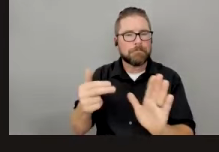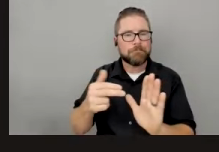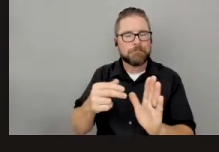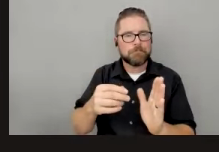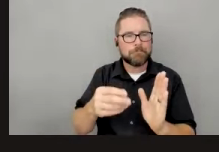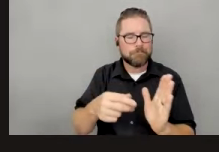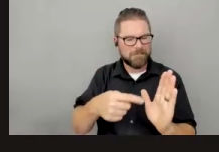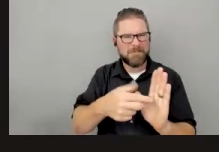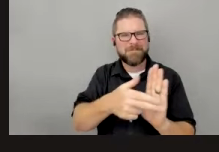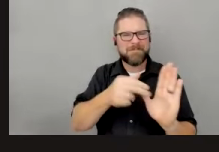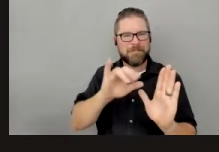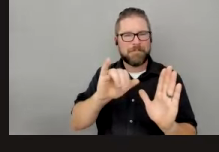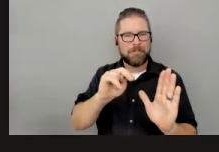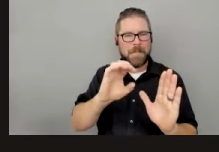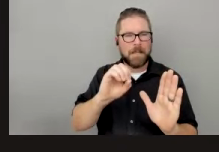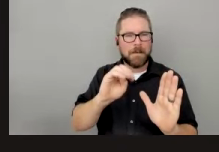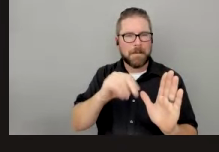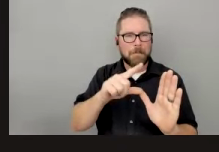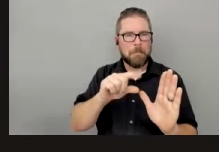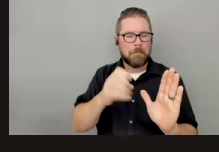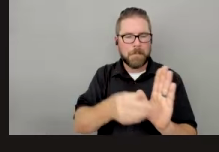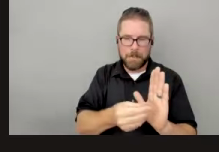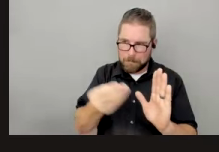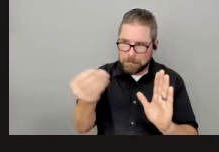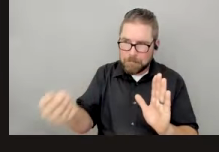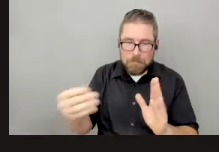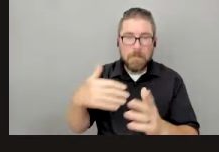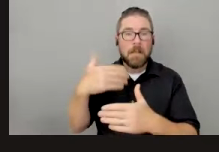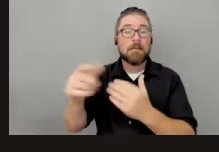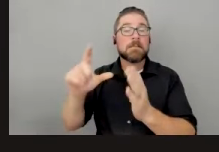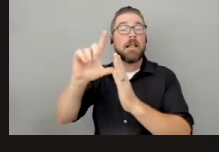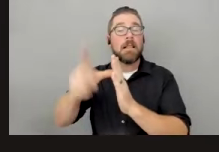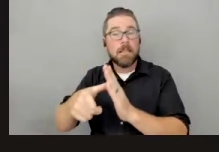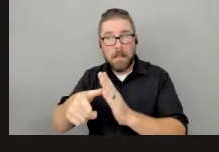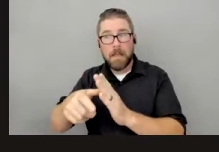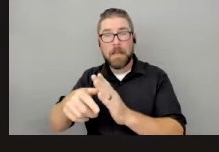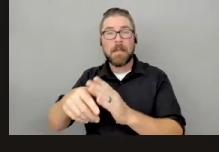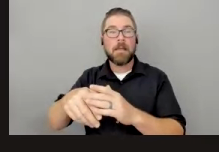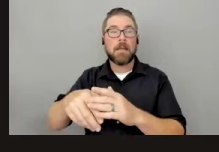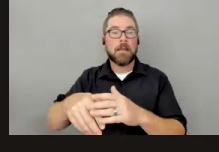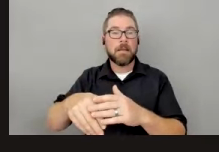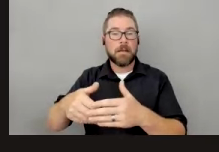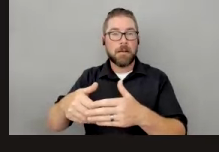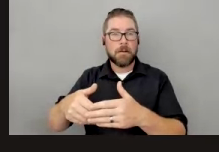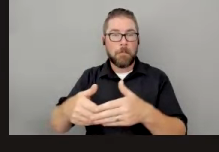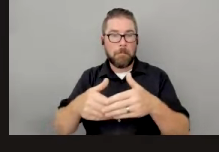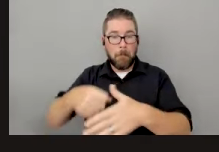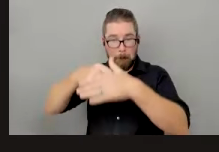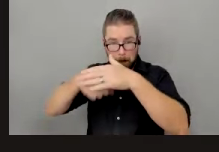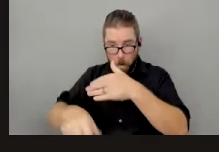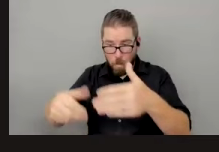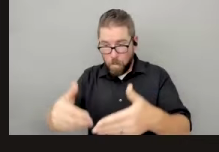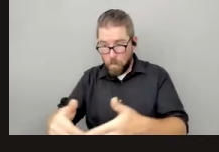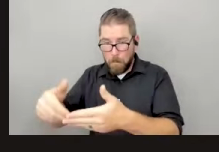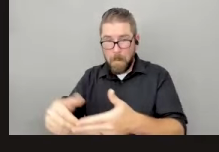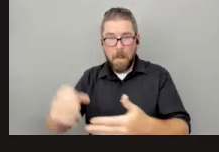have the baby or recover, they can come back and take that one last final or complete that one last project or whatever it may be, right? So it's really a case by case